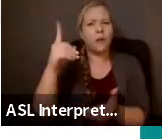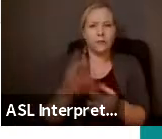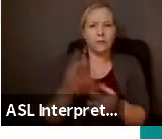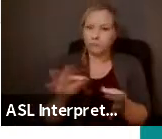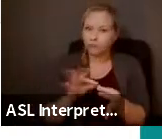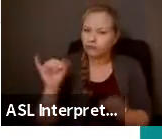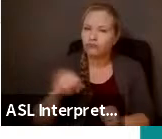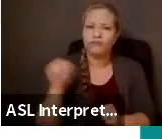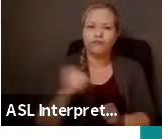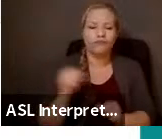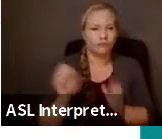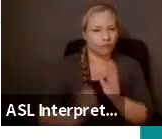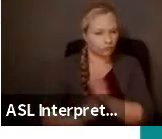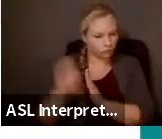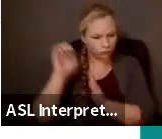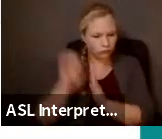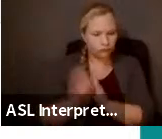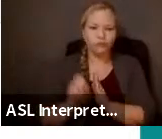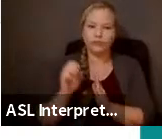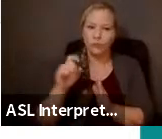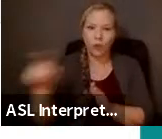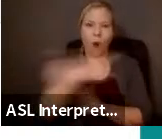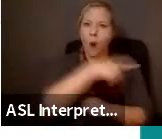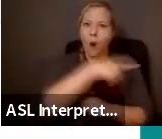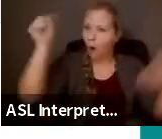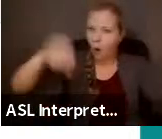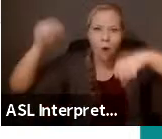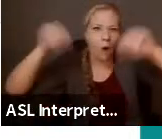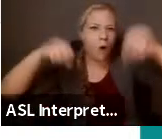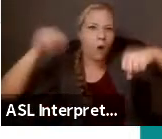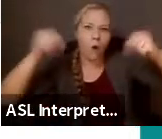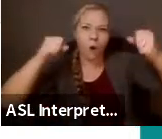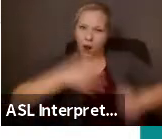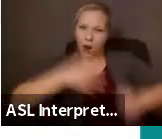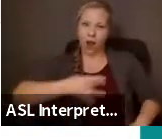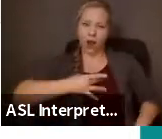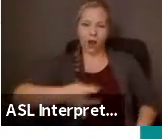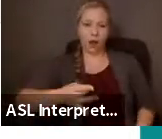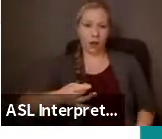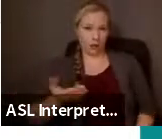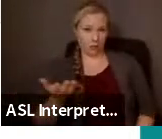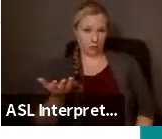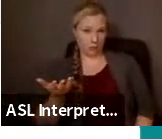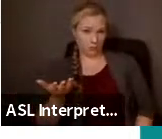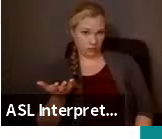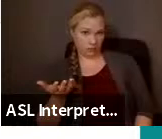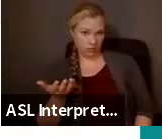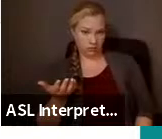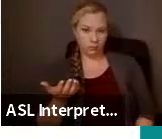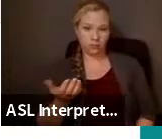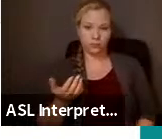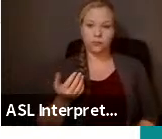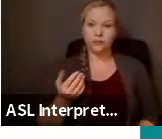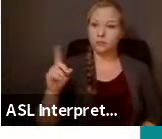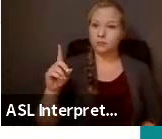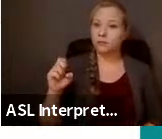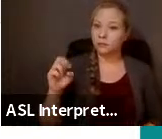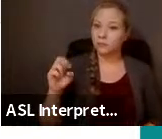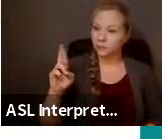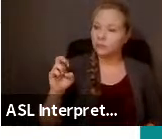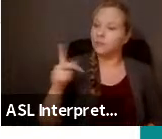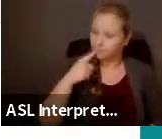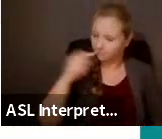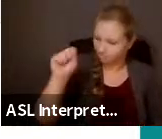and it seemed to be received well. It is something that is under consideration. There